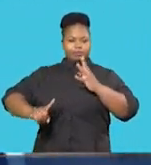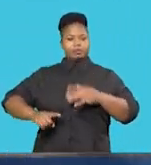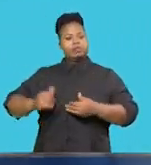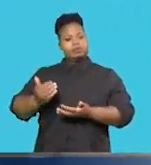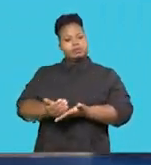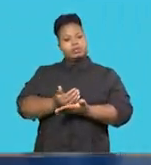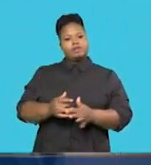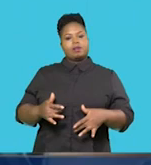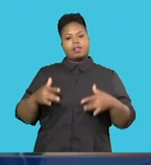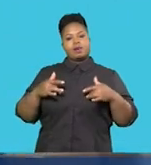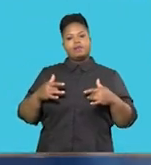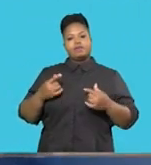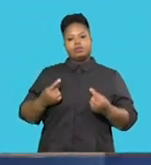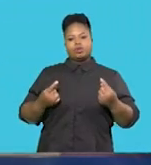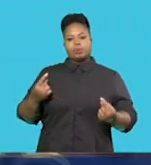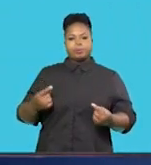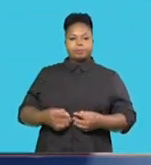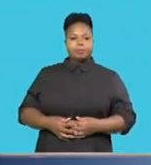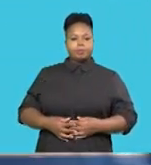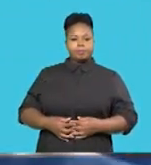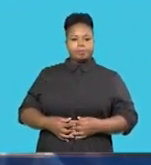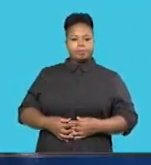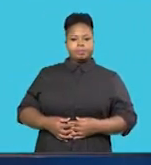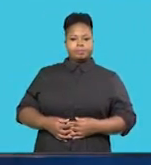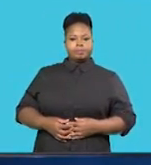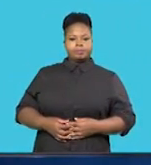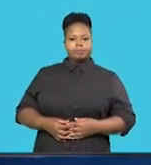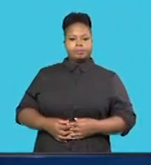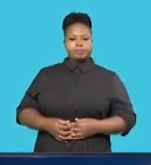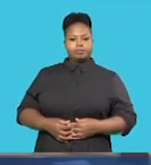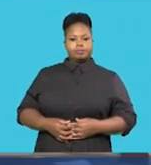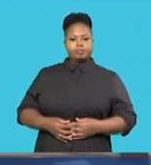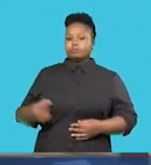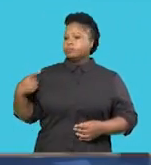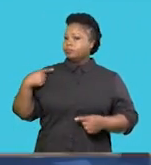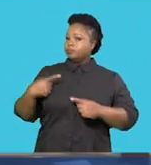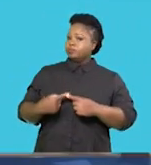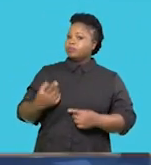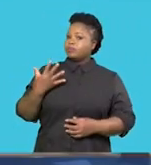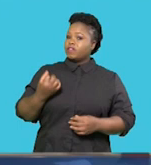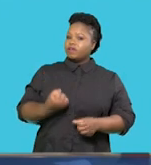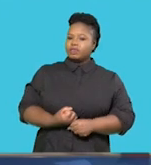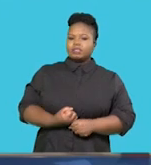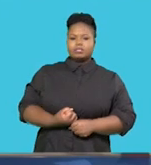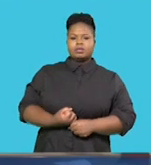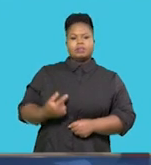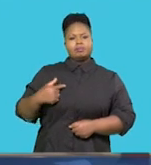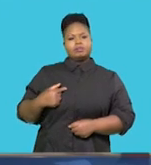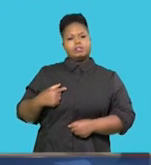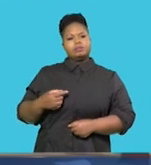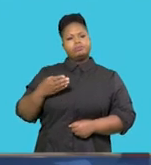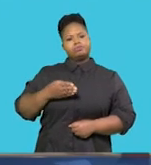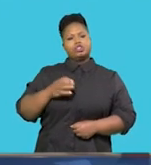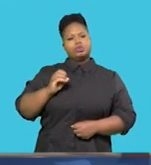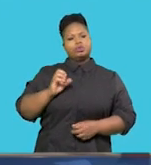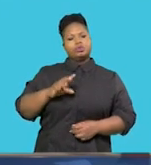ukusindisa iimpilo zabo kunye neentsapho zabo. For the past 5 years, I've been coming to Soweto to